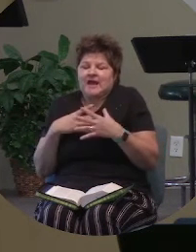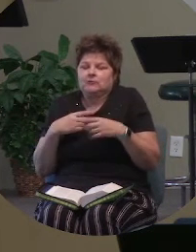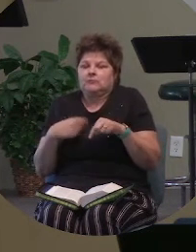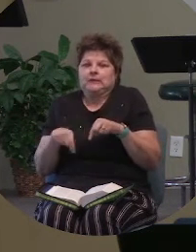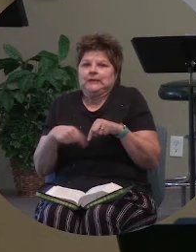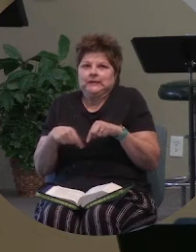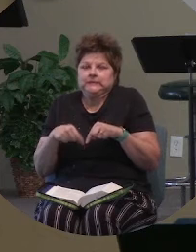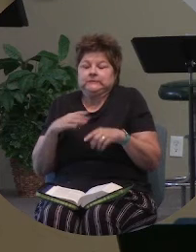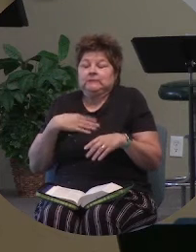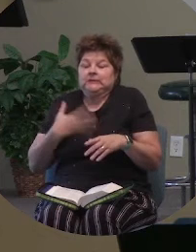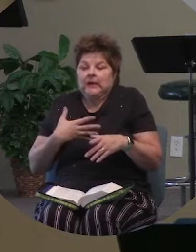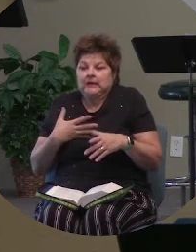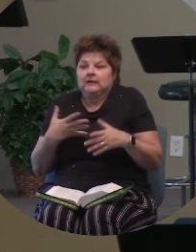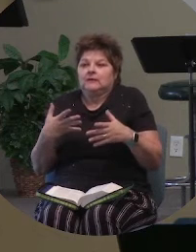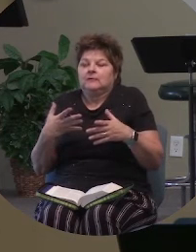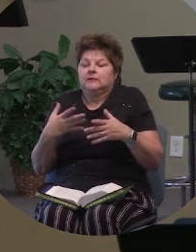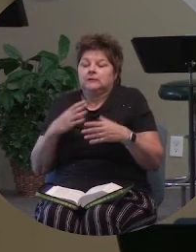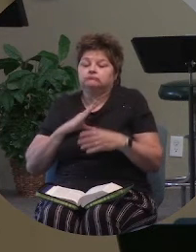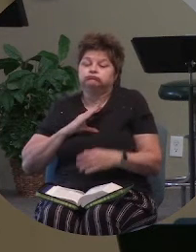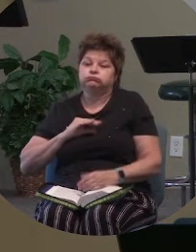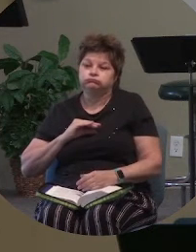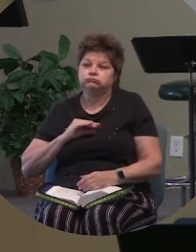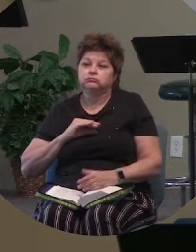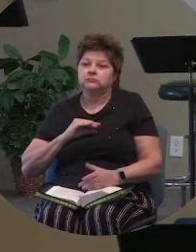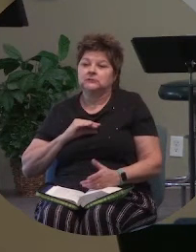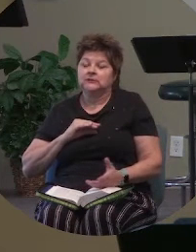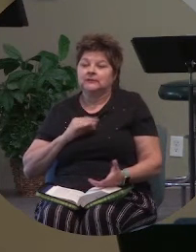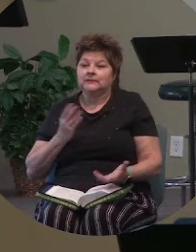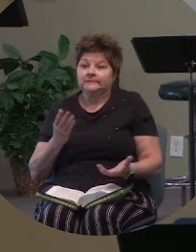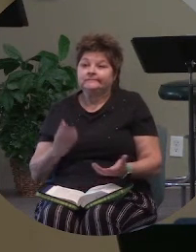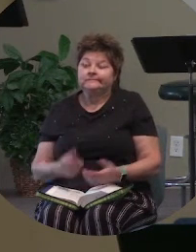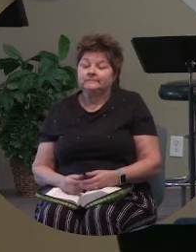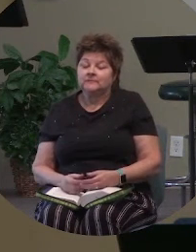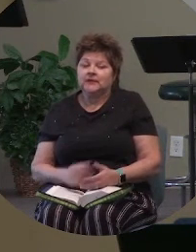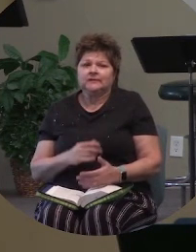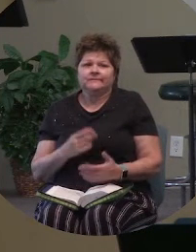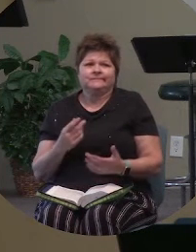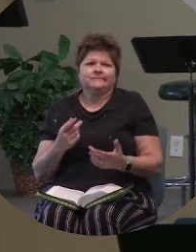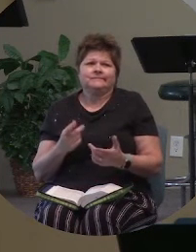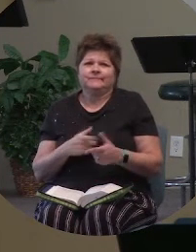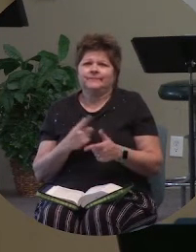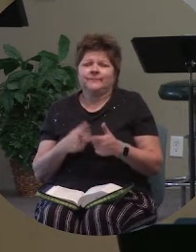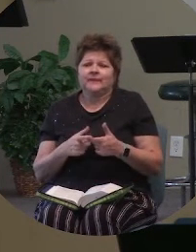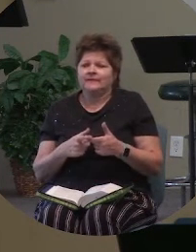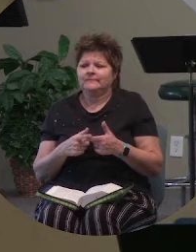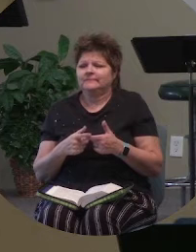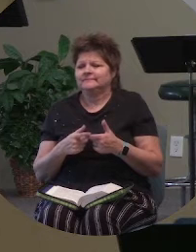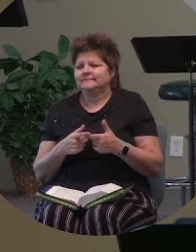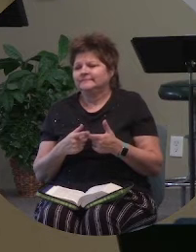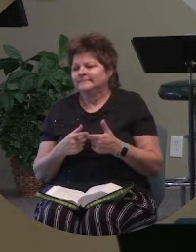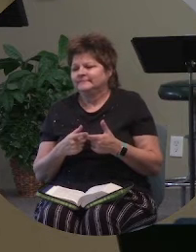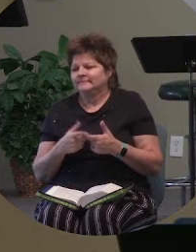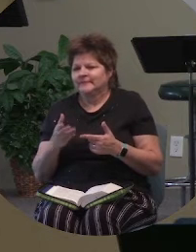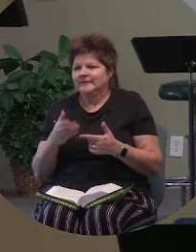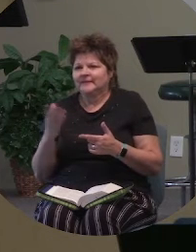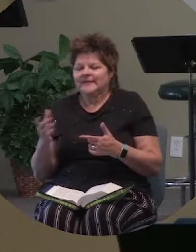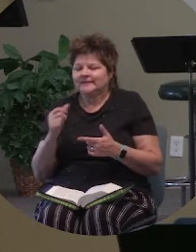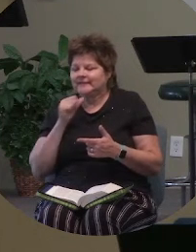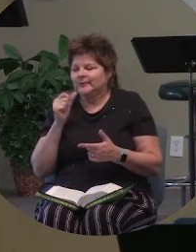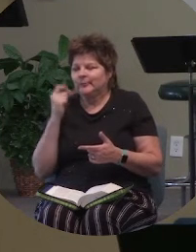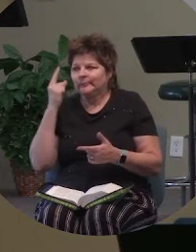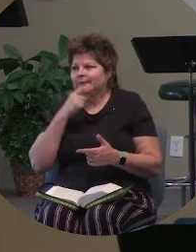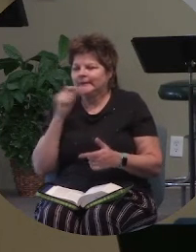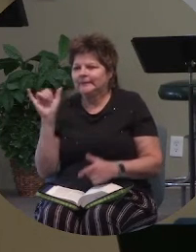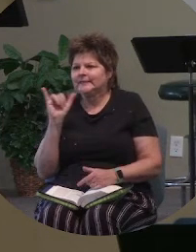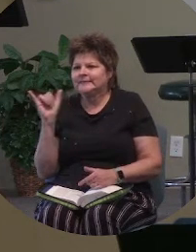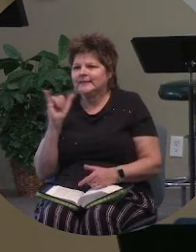upset, we get discouraged. And all of a sudden, things just don't look the same.